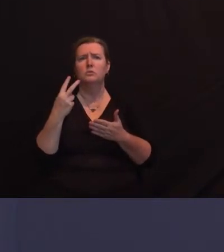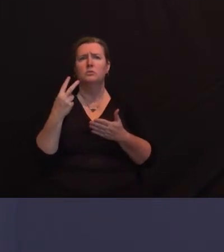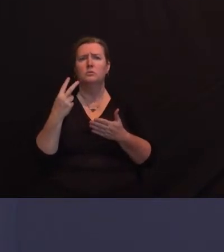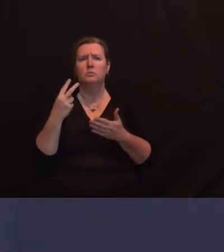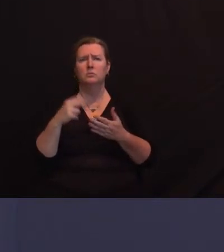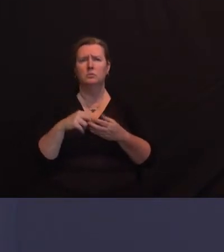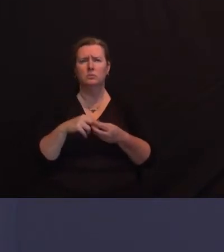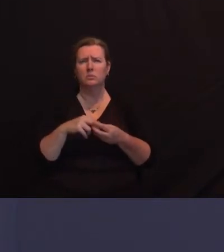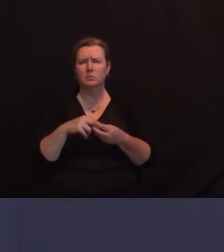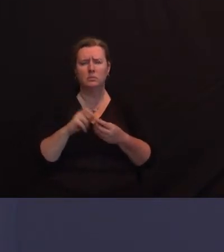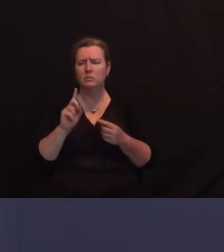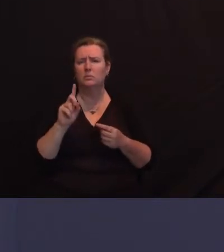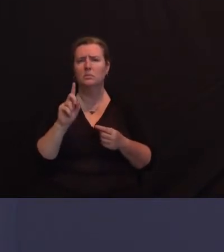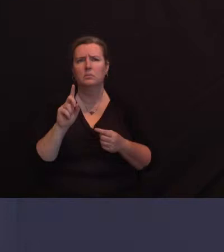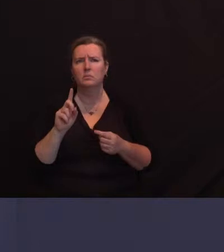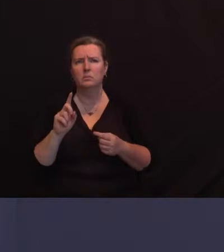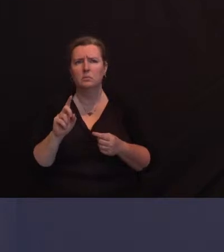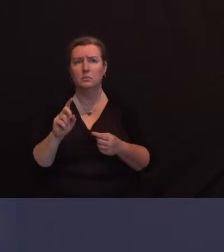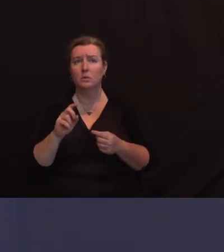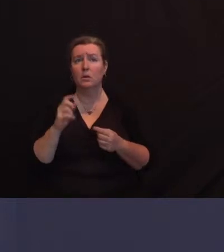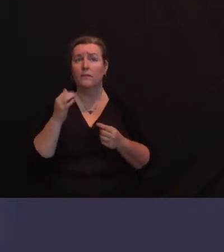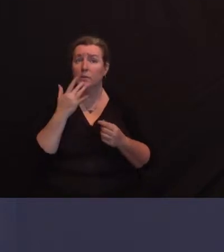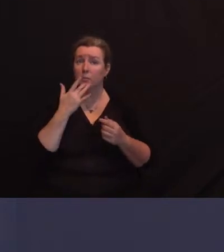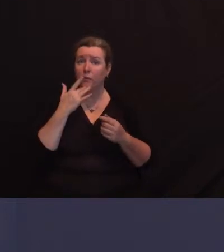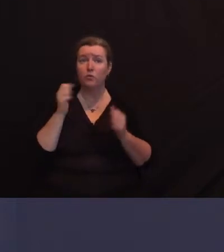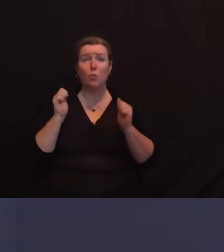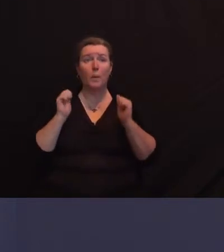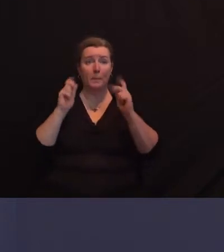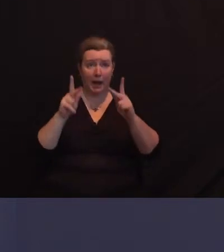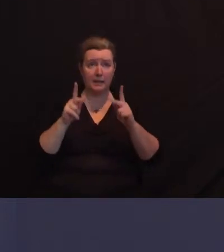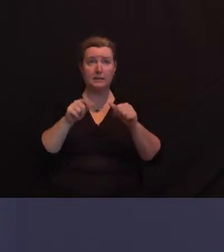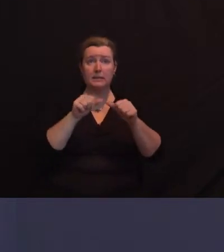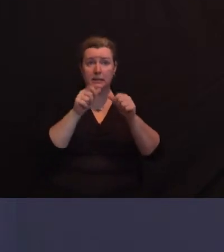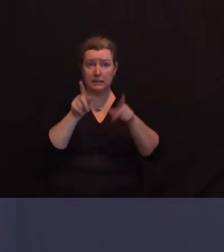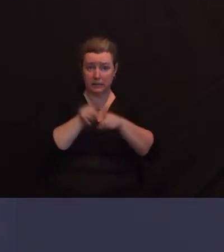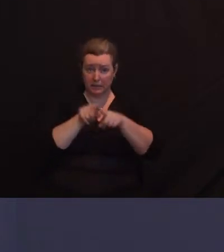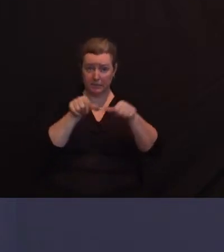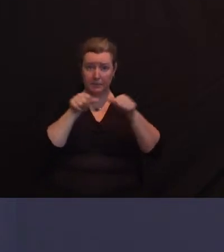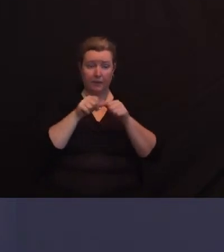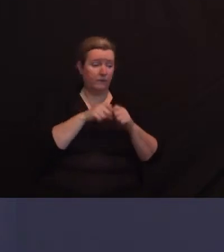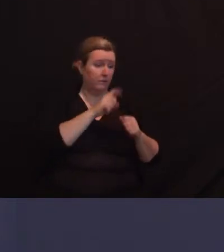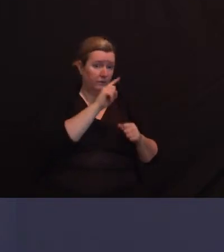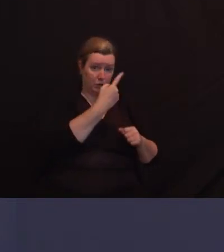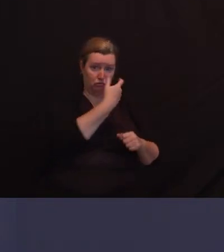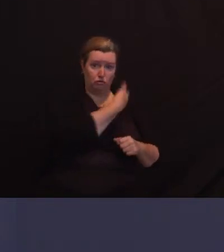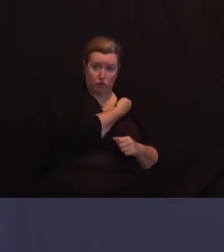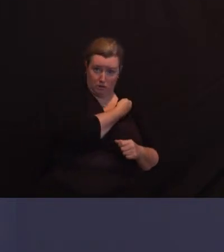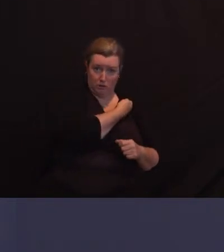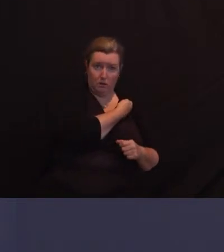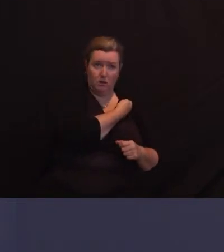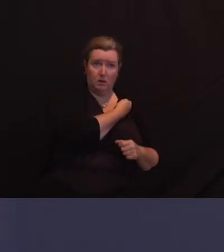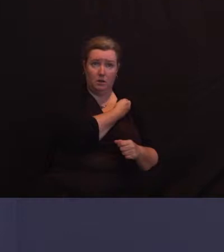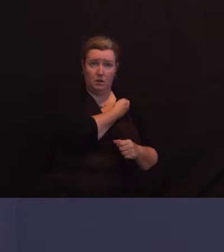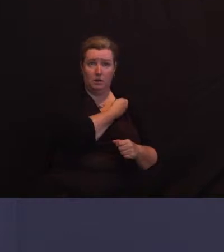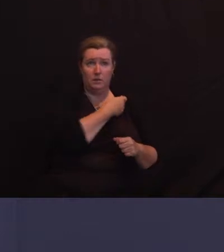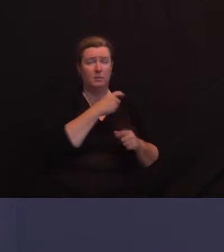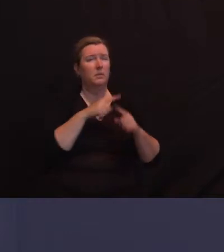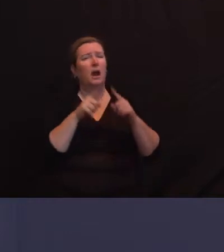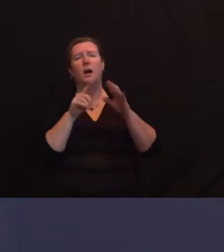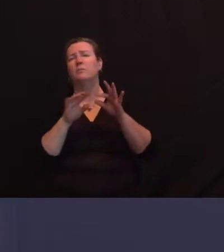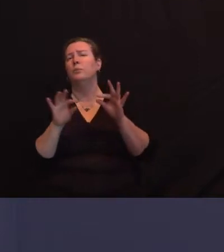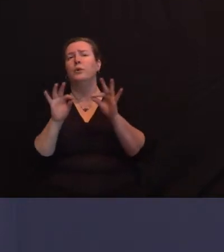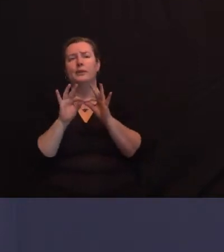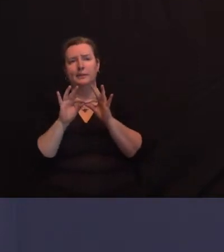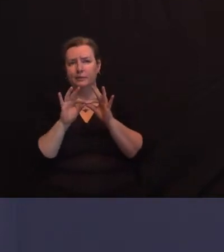dose is more convenient than having to go elsewhere for the second dose. The important thing is that you get your second